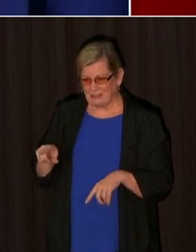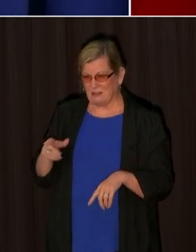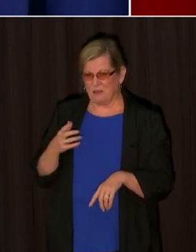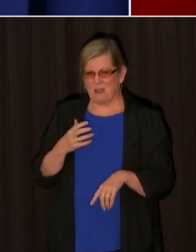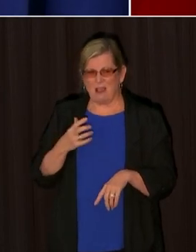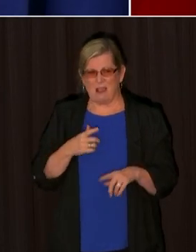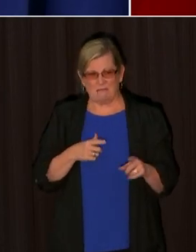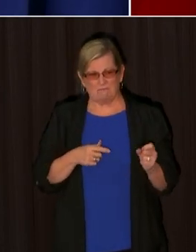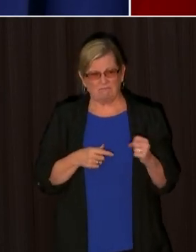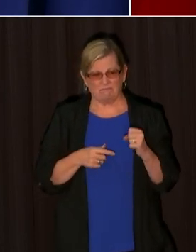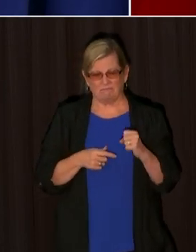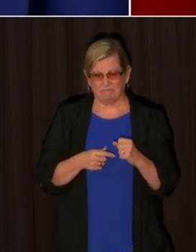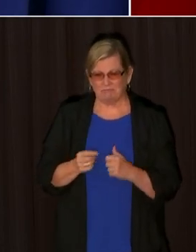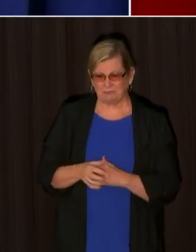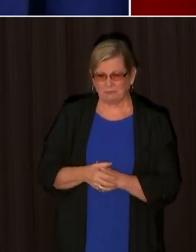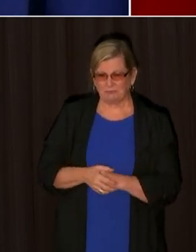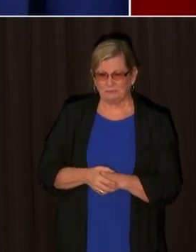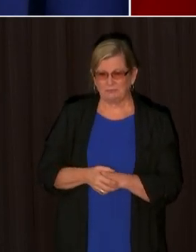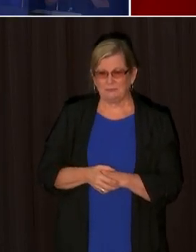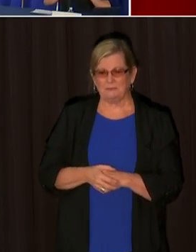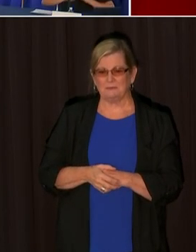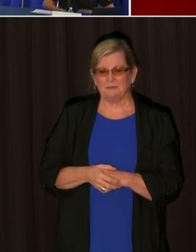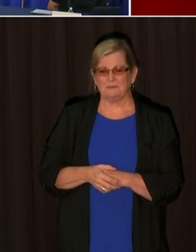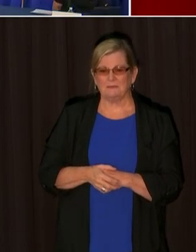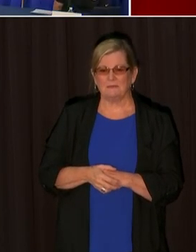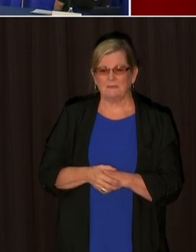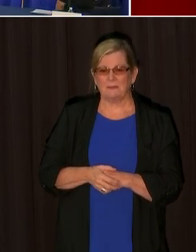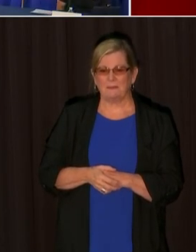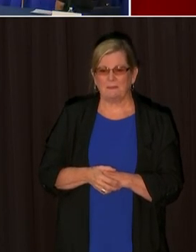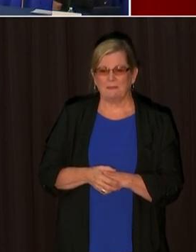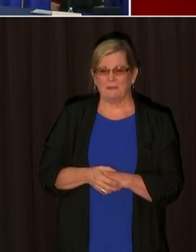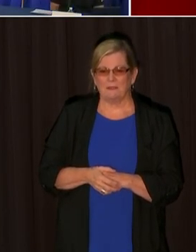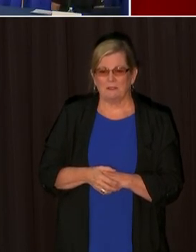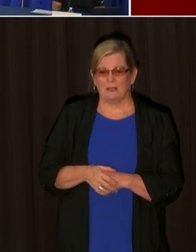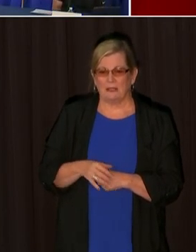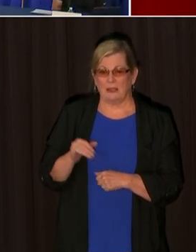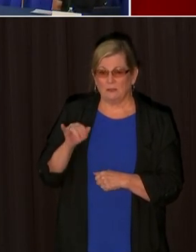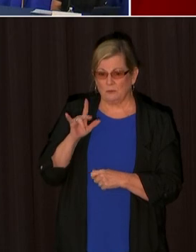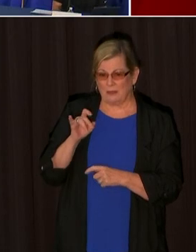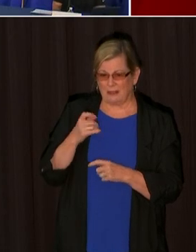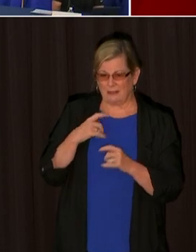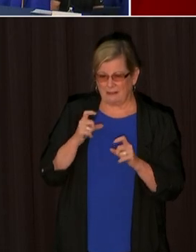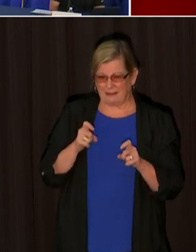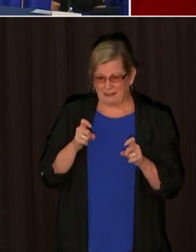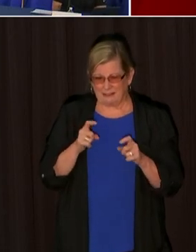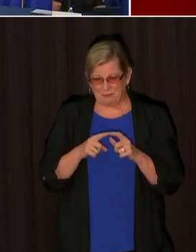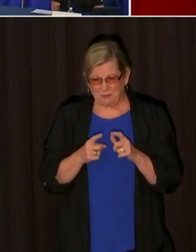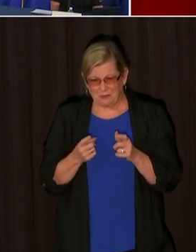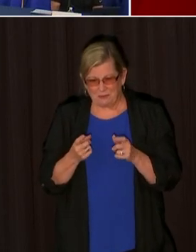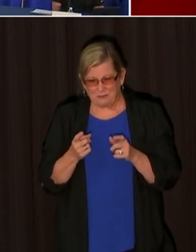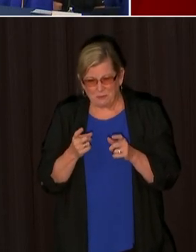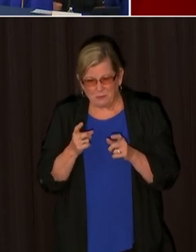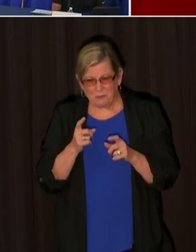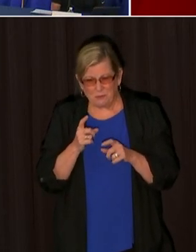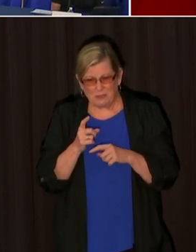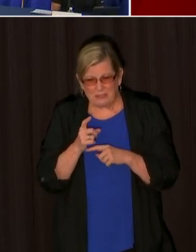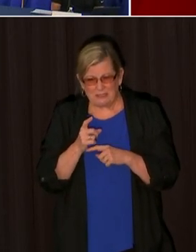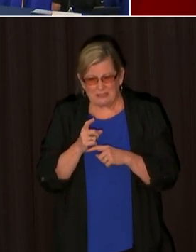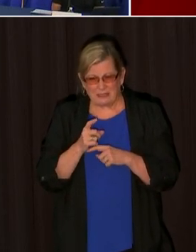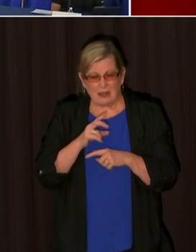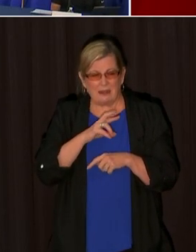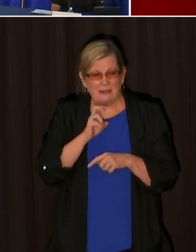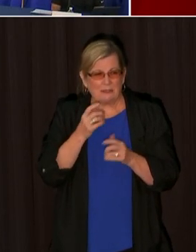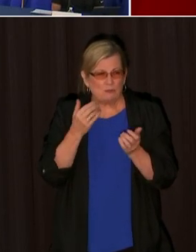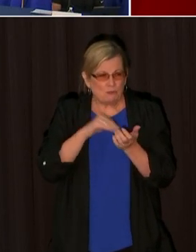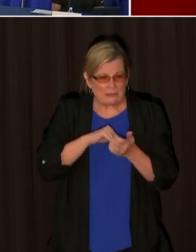Yes, Julie. I know twice in the past few days you've had to reset the community spread decline, which is something that I think continues to confuse people,